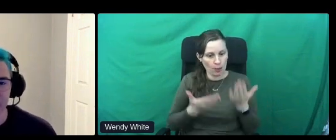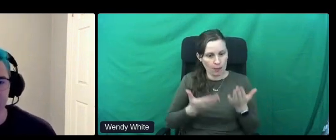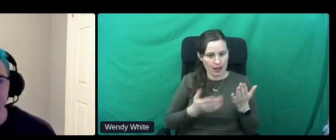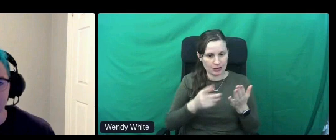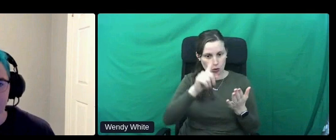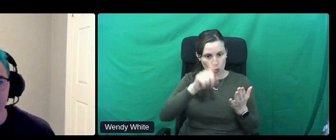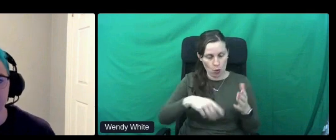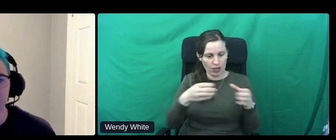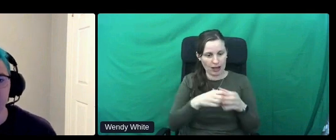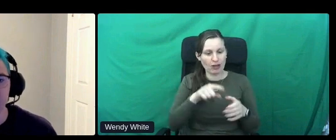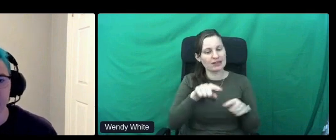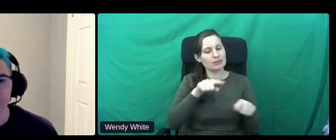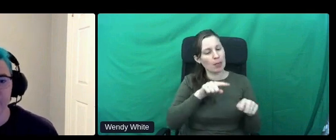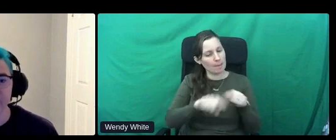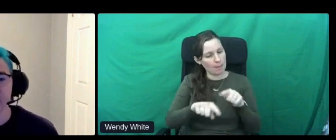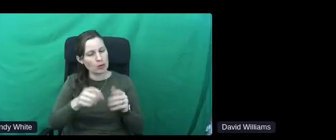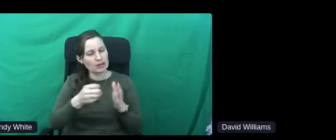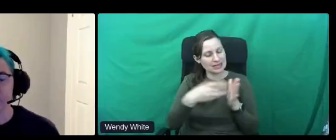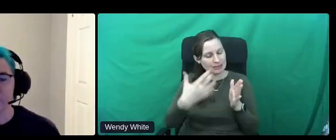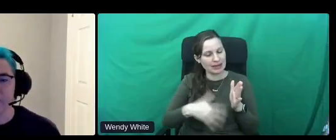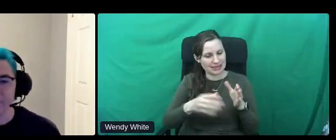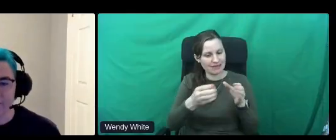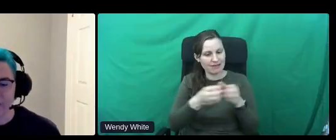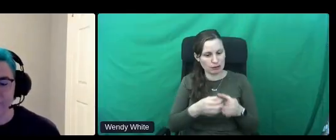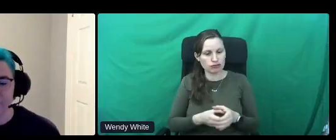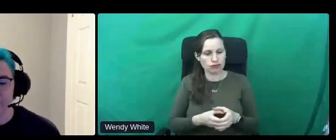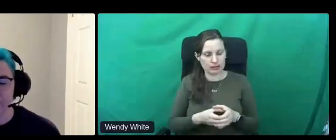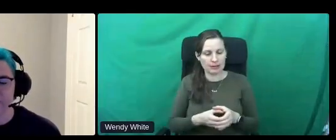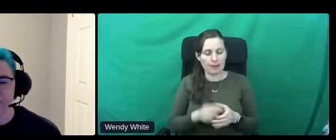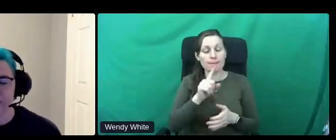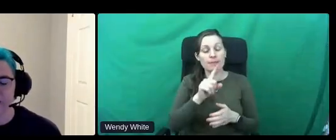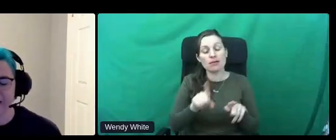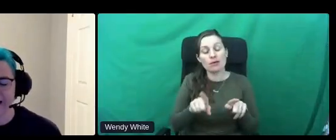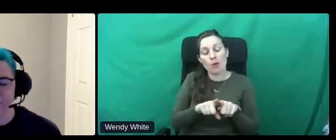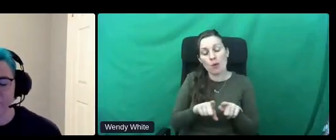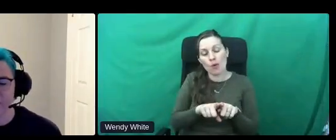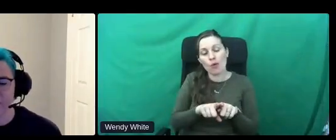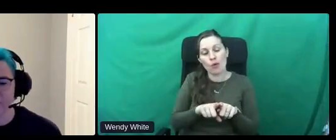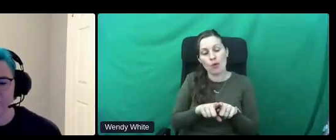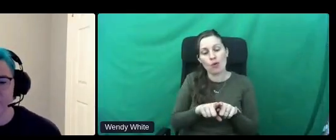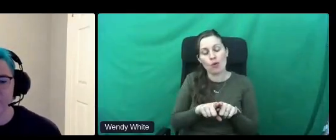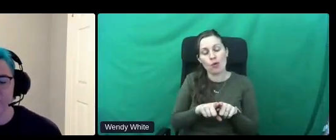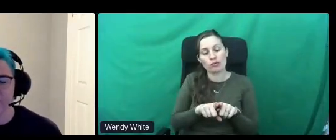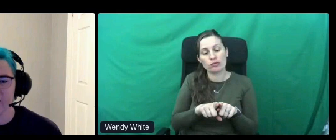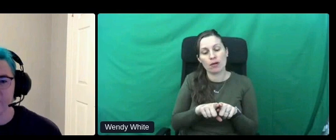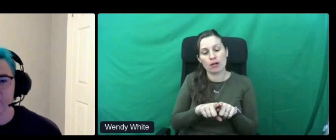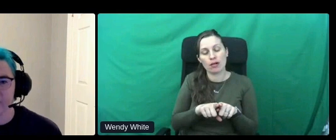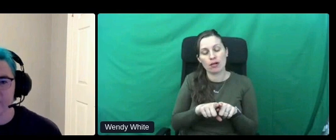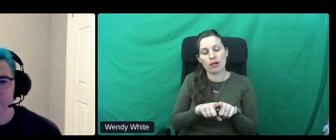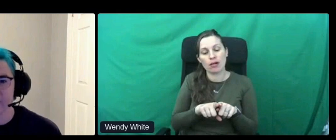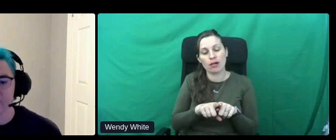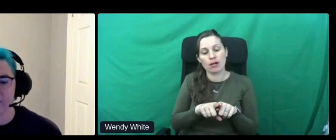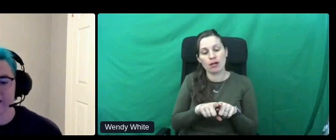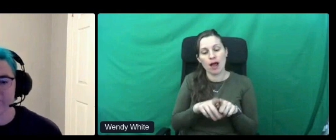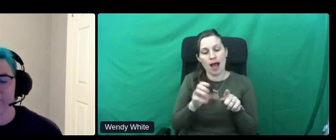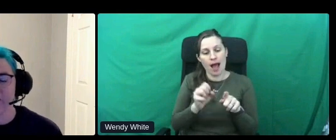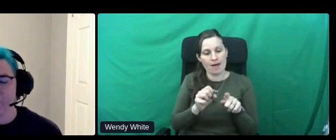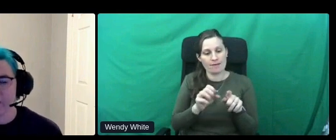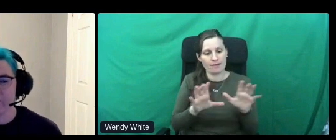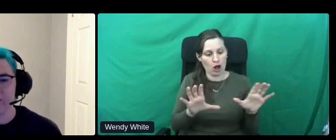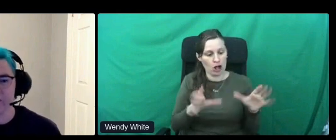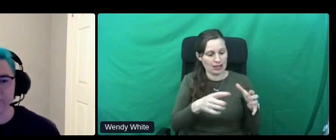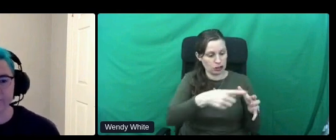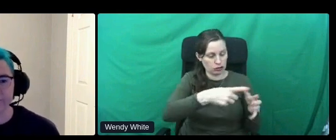category to work in, but it's also presents a category of players that is